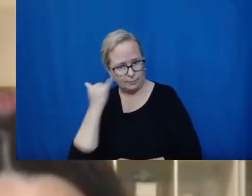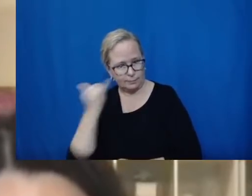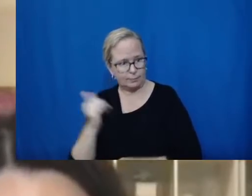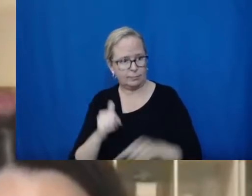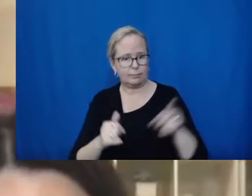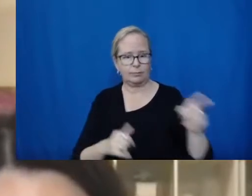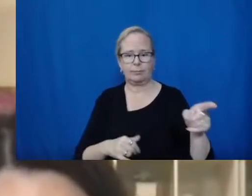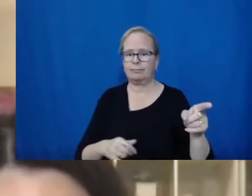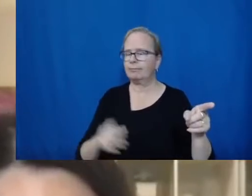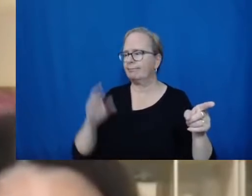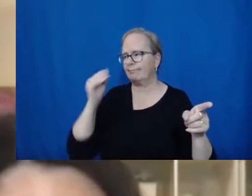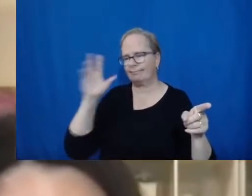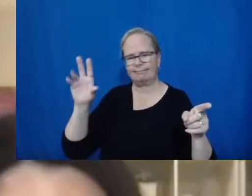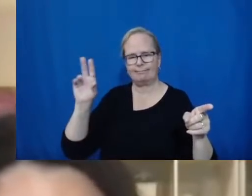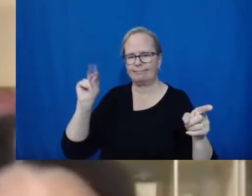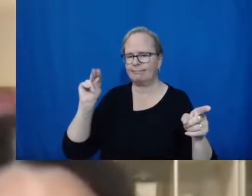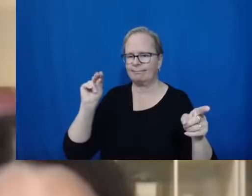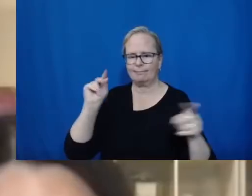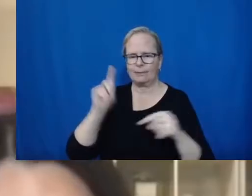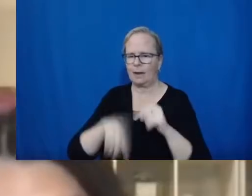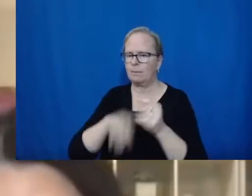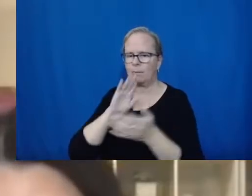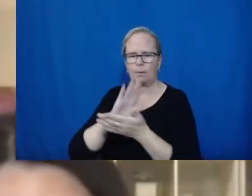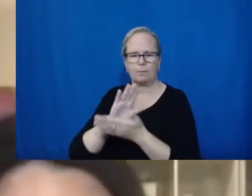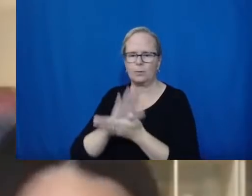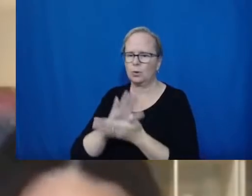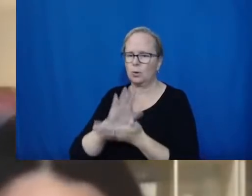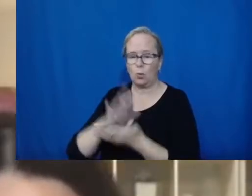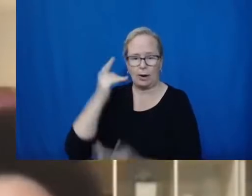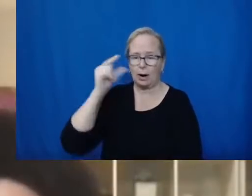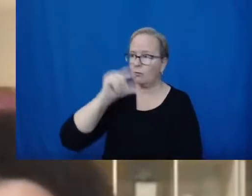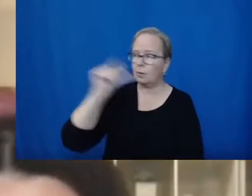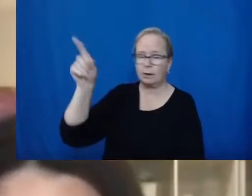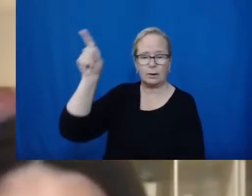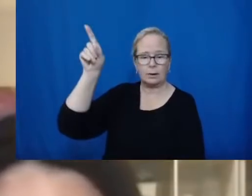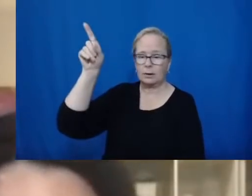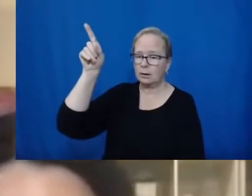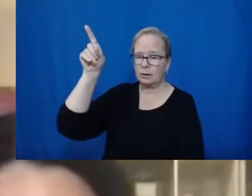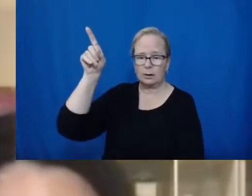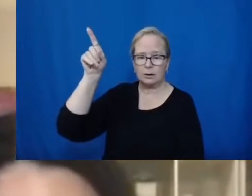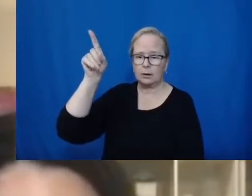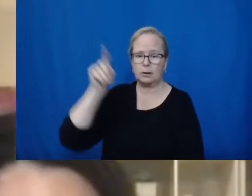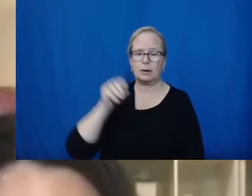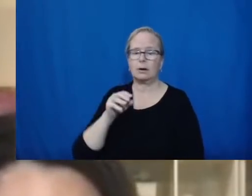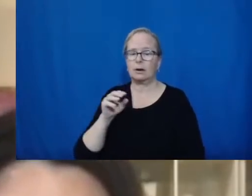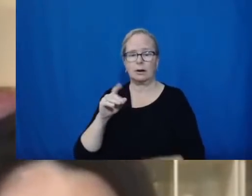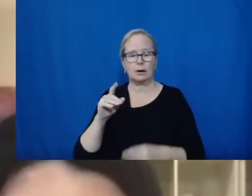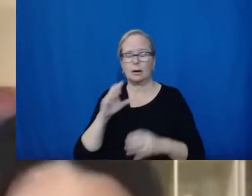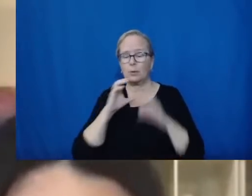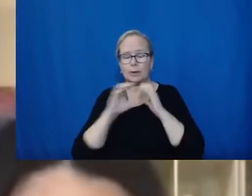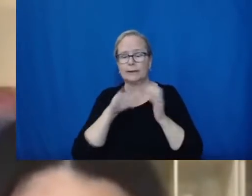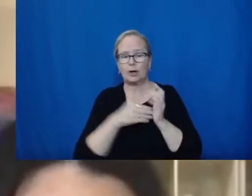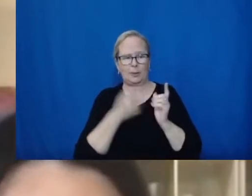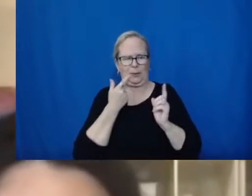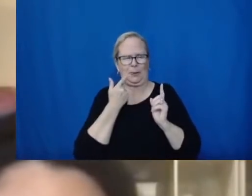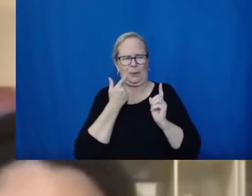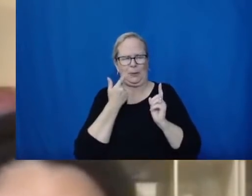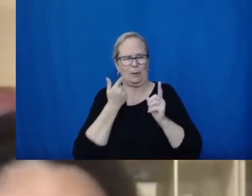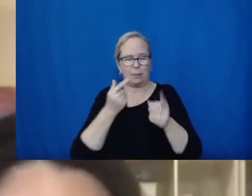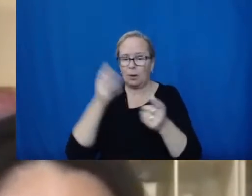year as this government seems to pivot on how they're